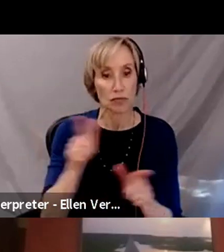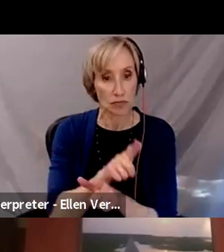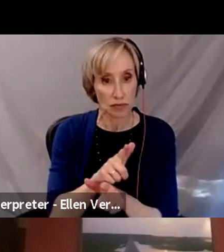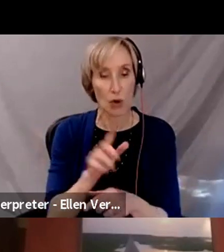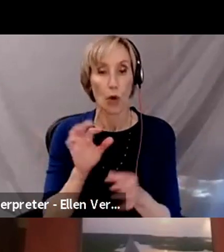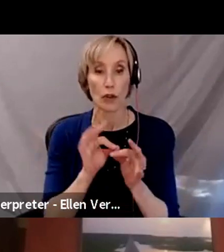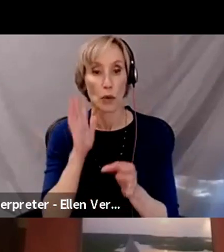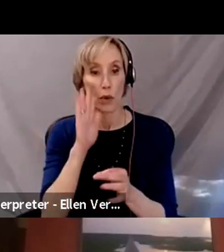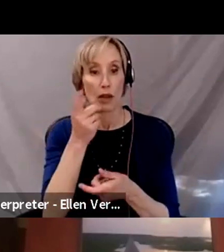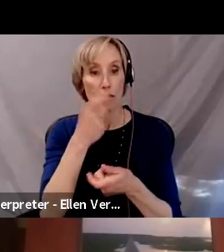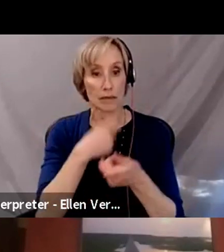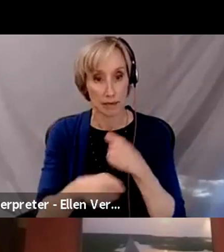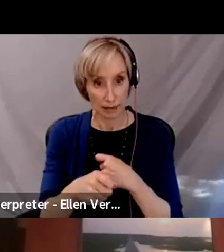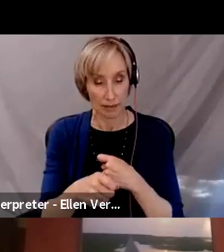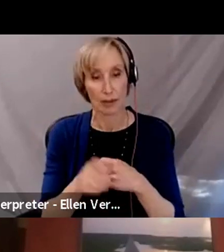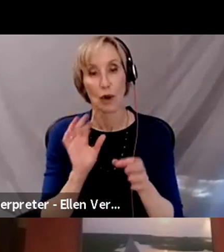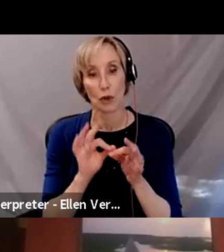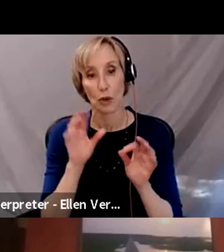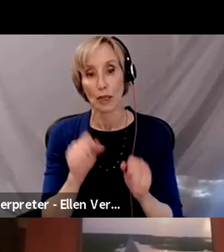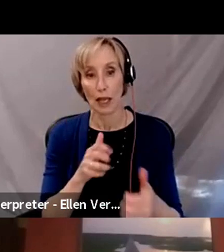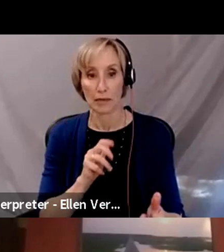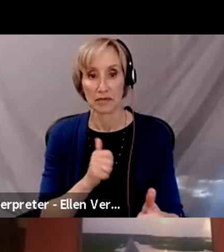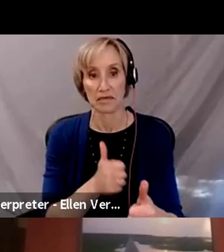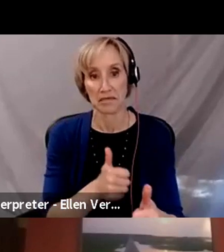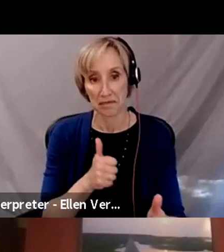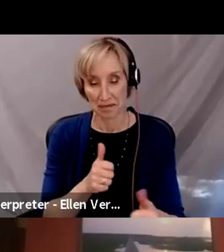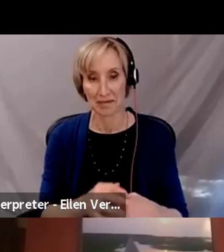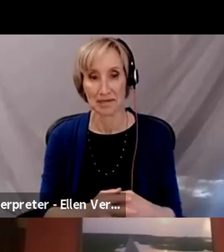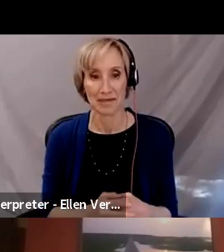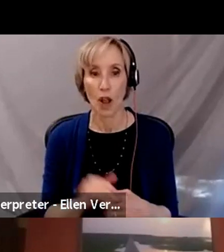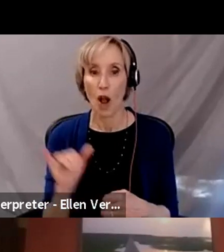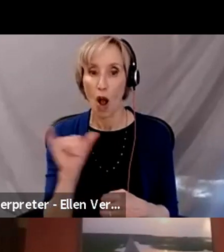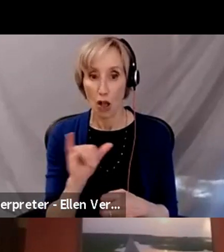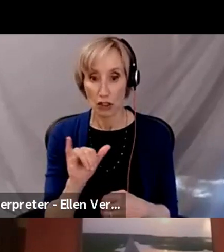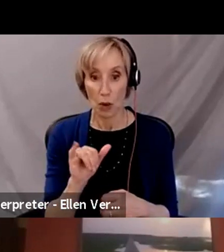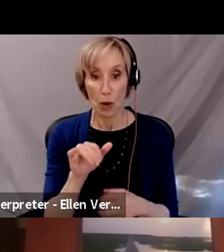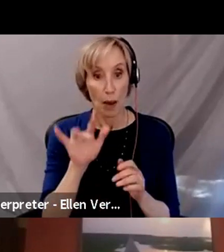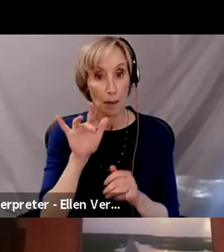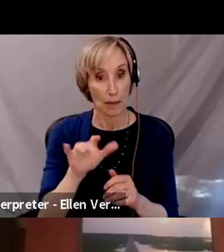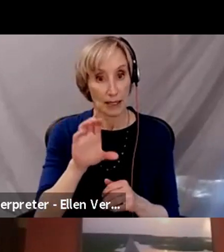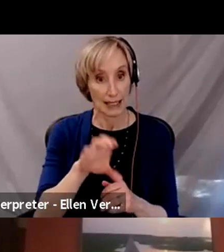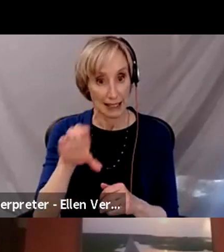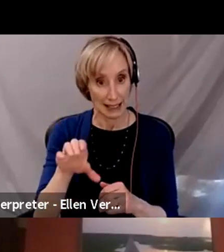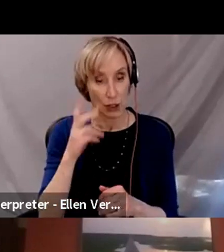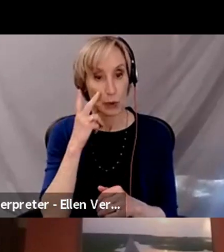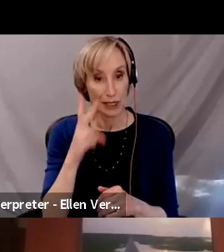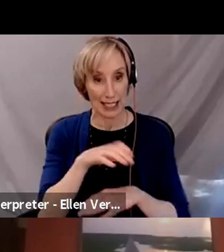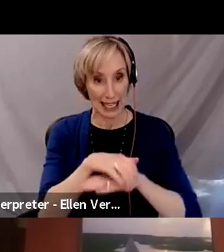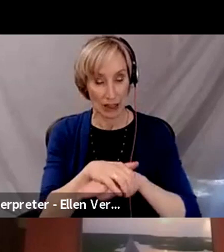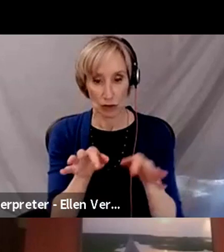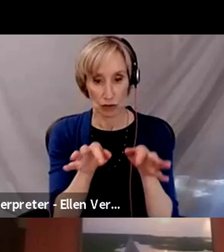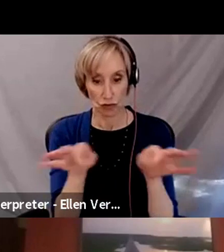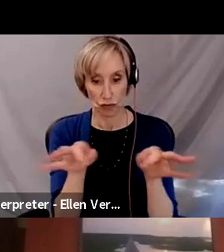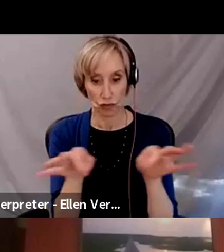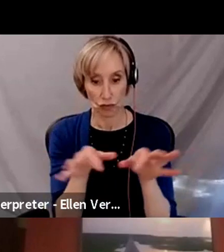up. We also have the auto-generated live transcript turned on for this event. The captioning may